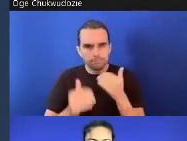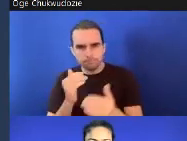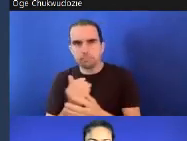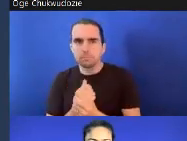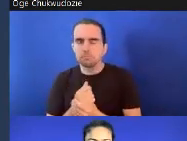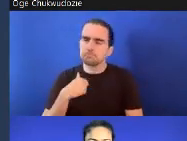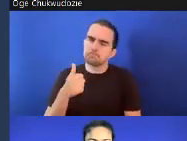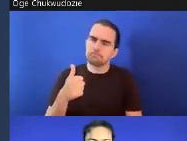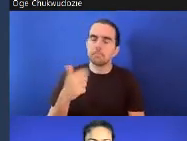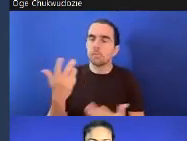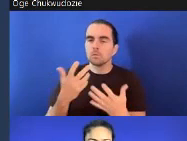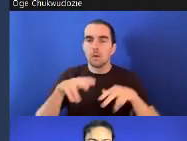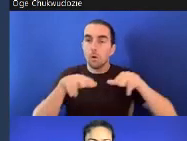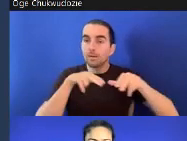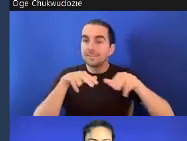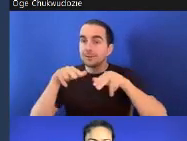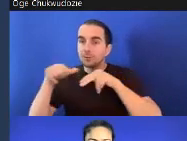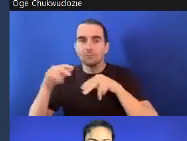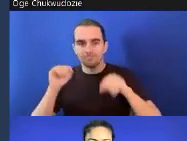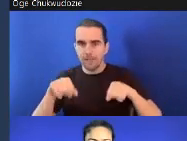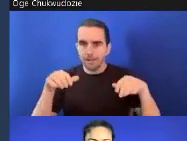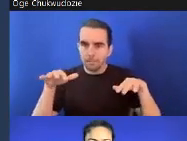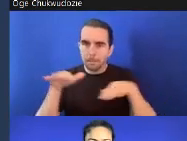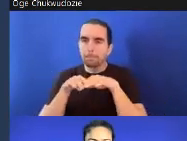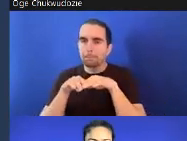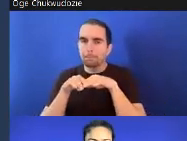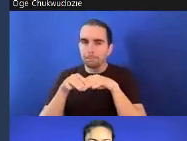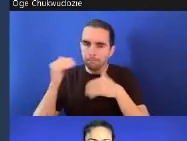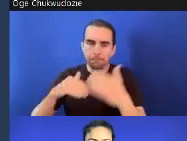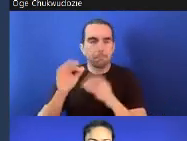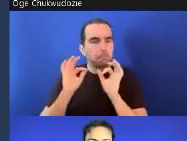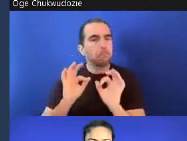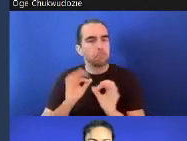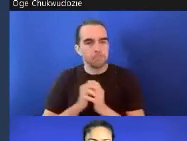second speaker for today, Sabina Ogundele.